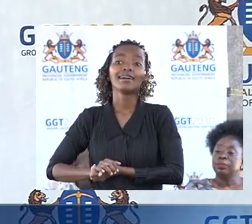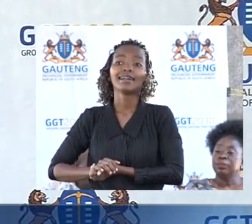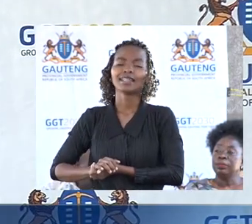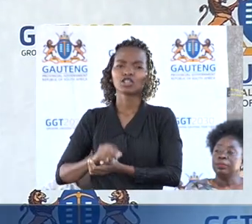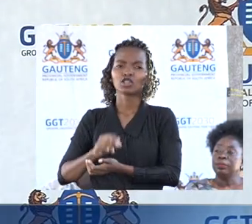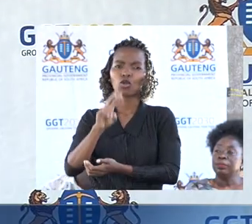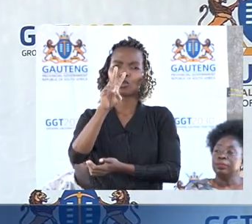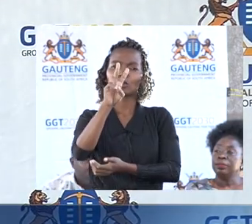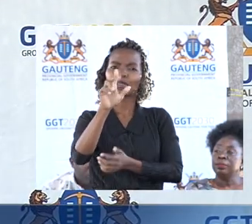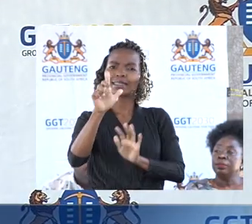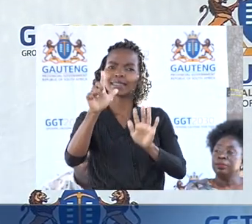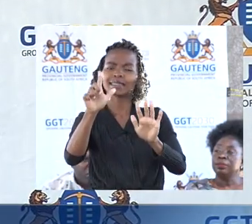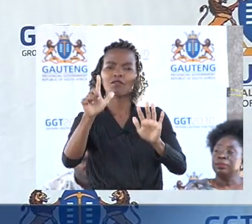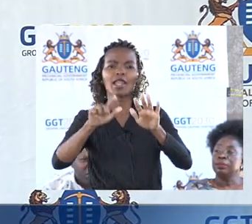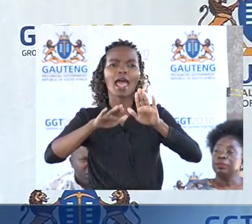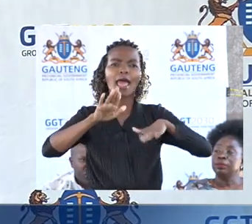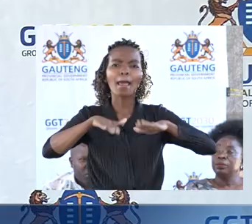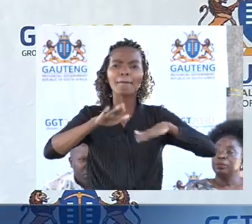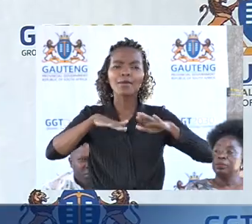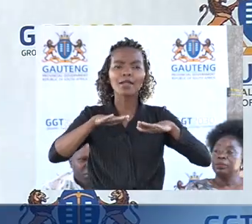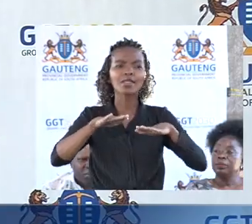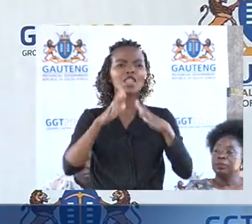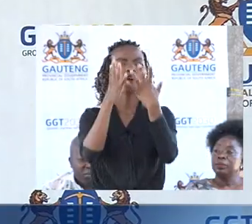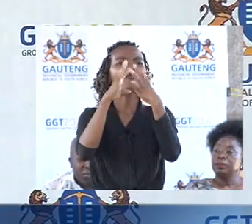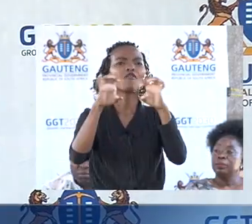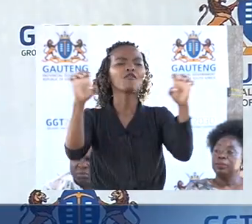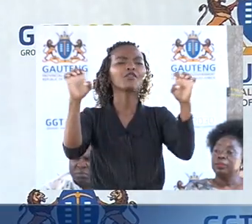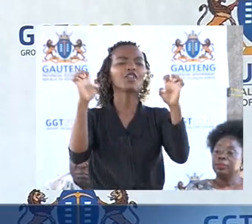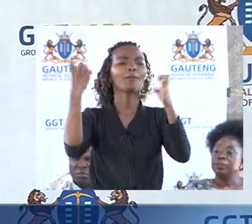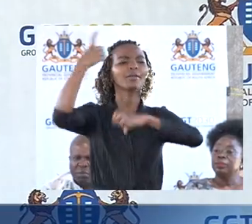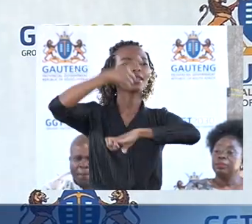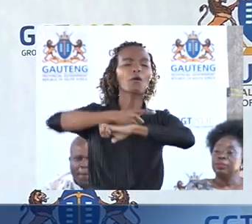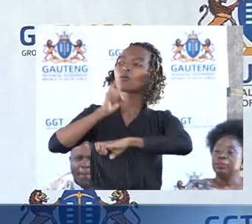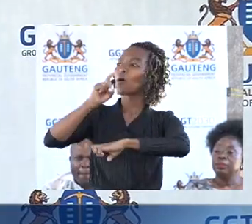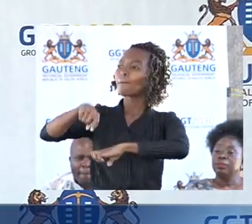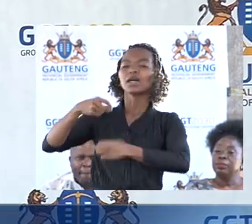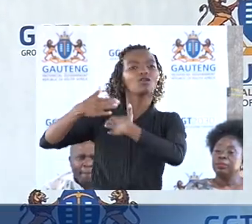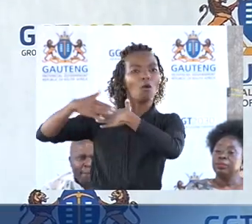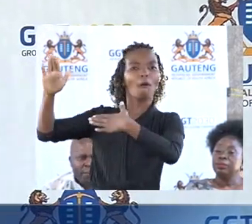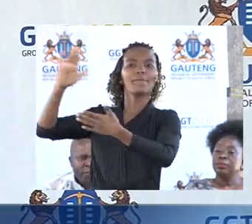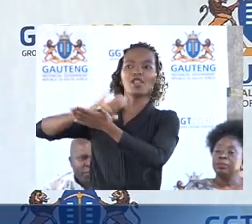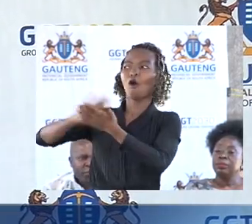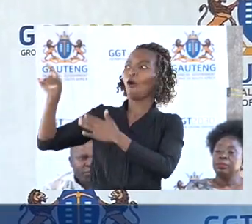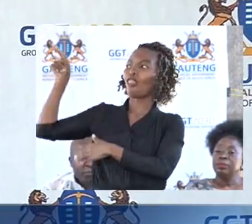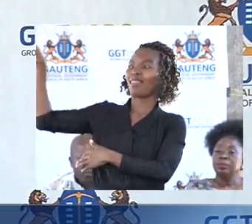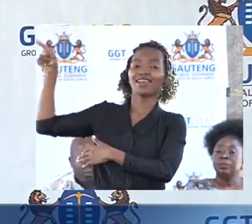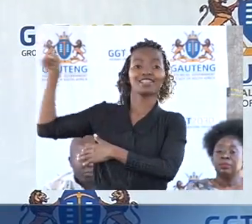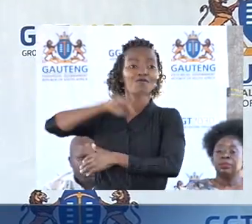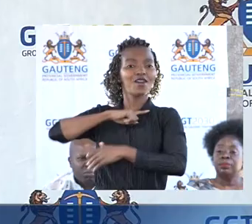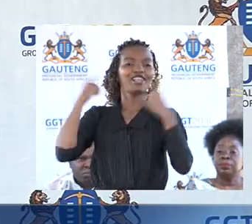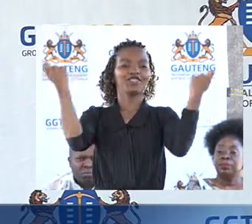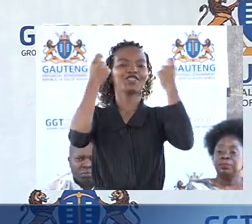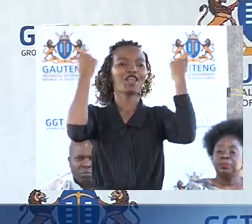Kadi 27th April, Freedom Day, we must open that hall so that we celebrate